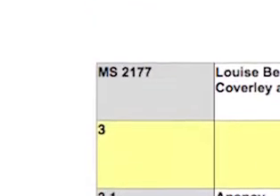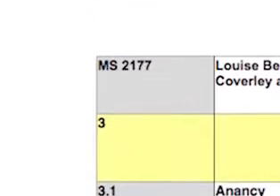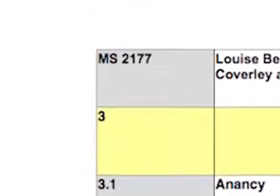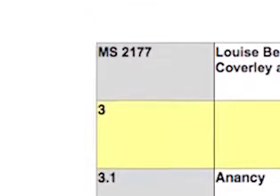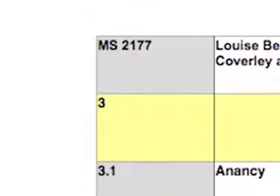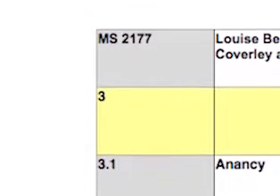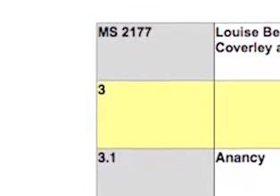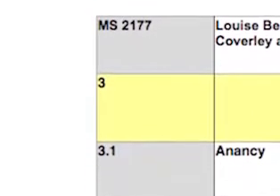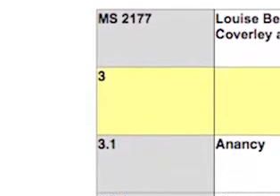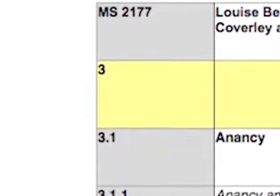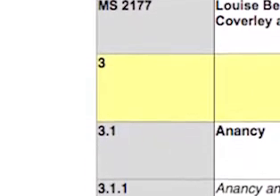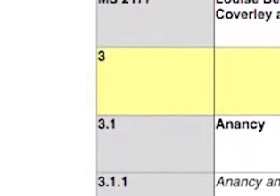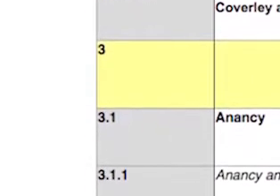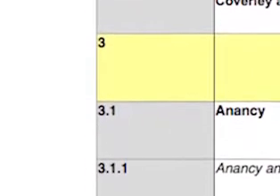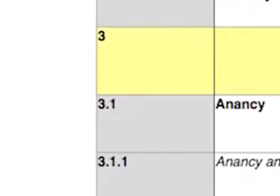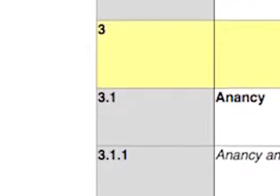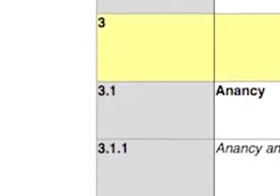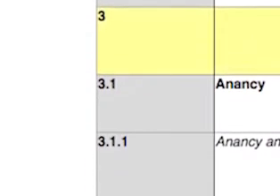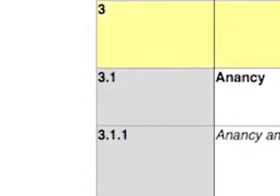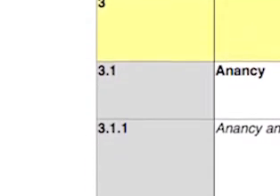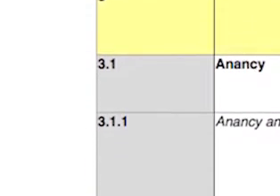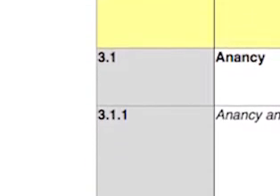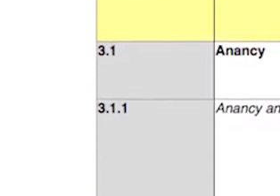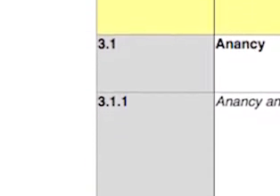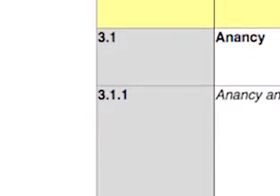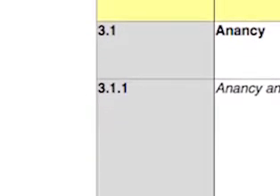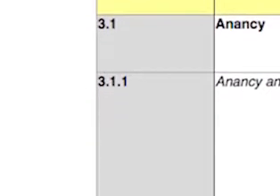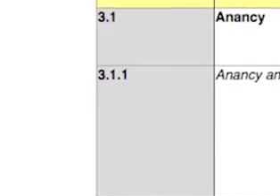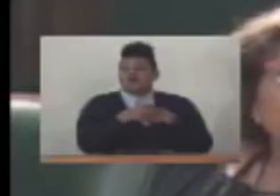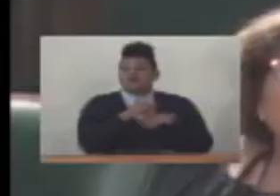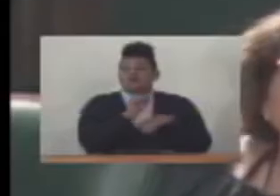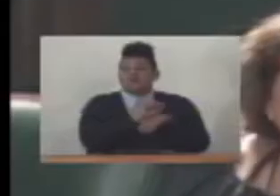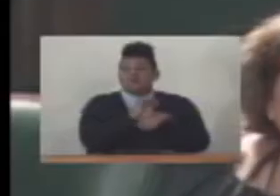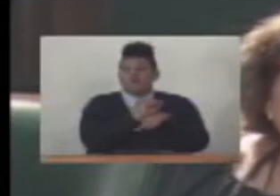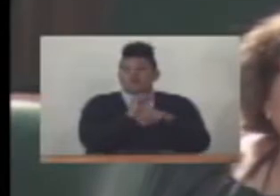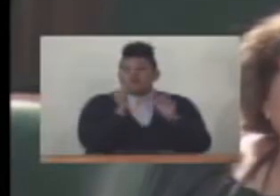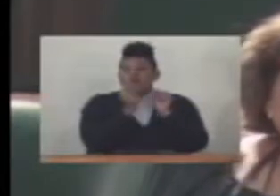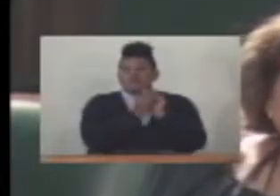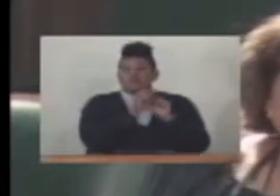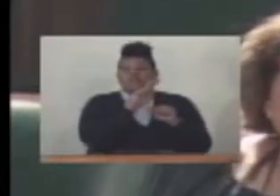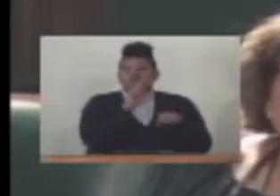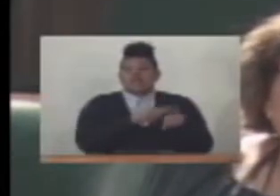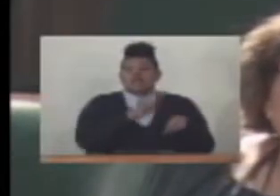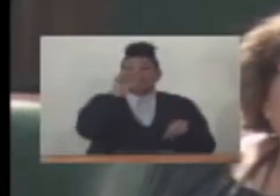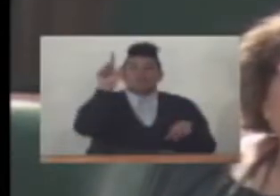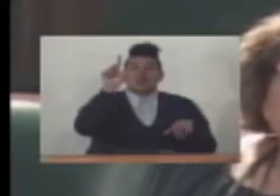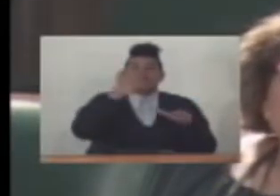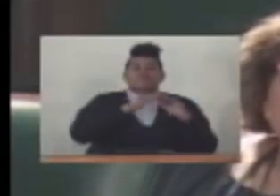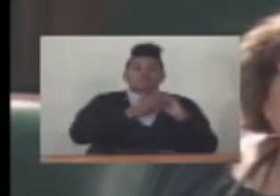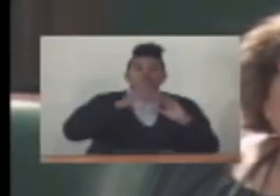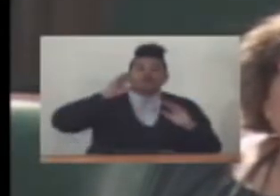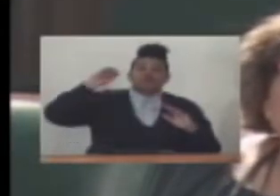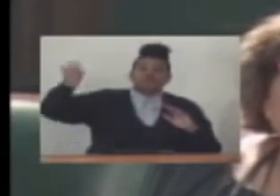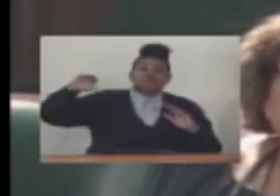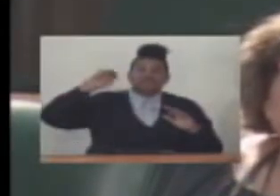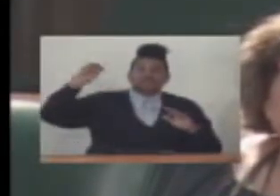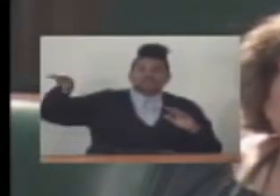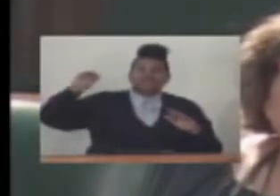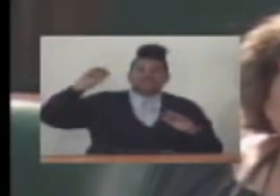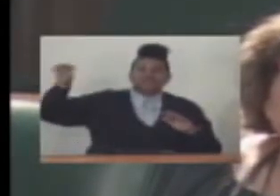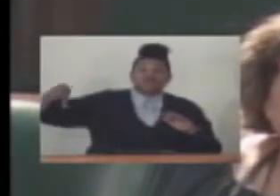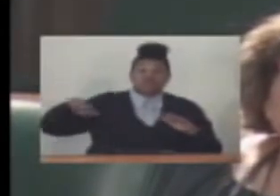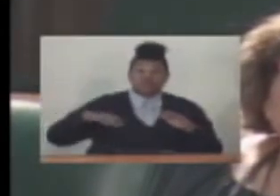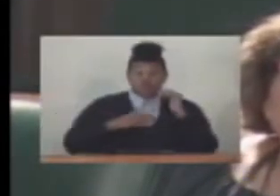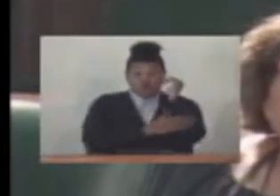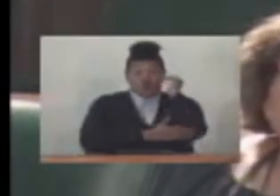film recordings to deposit copies of works with the National Library of Jamaica, the country's